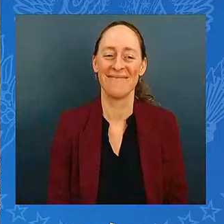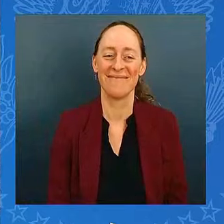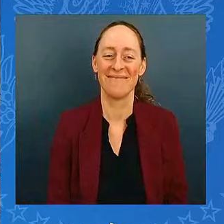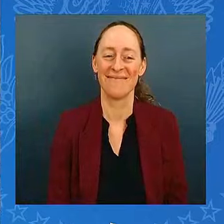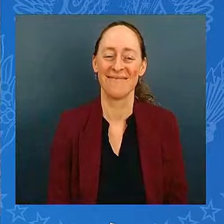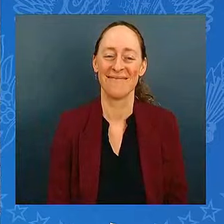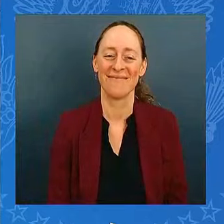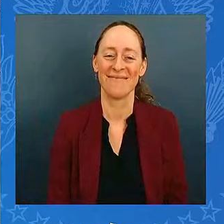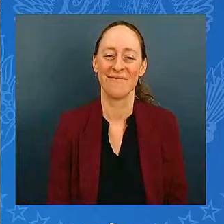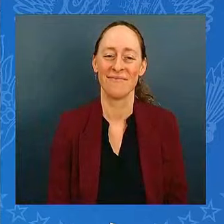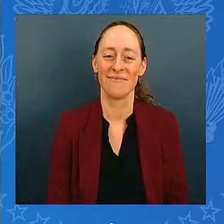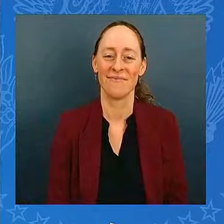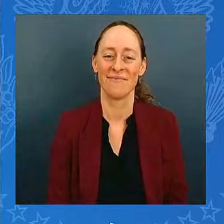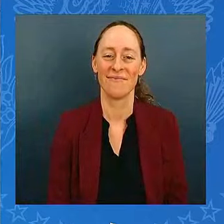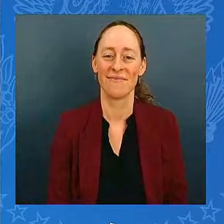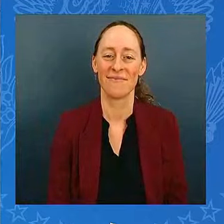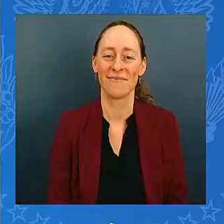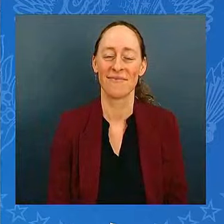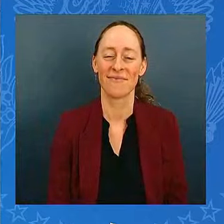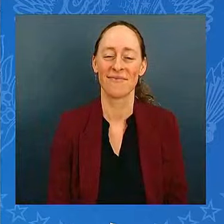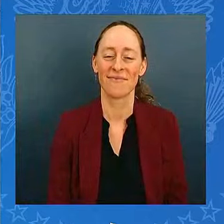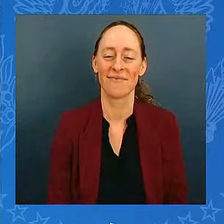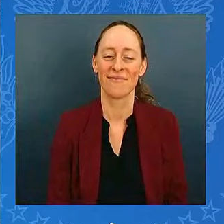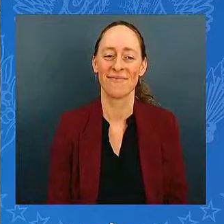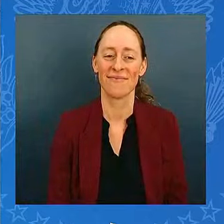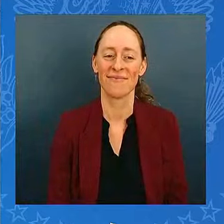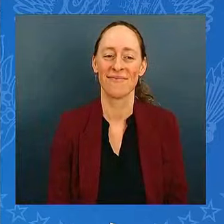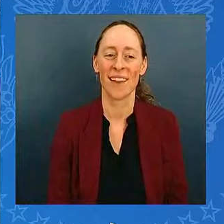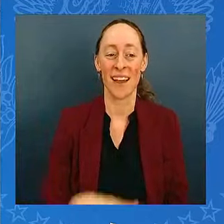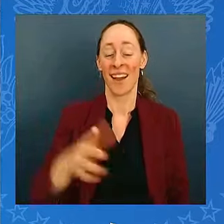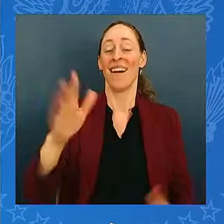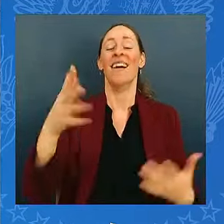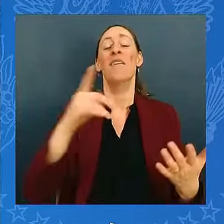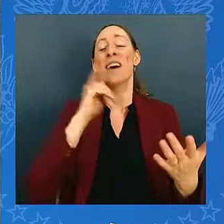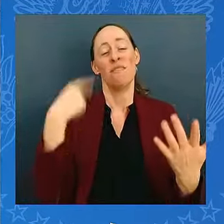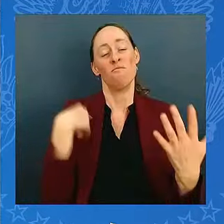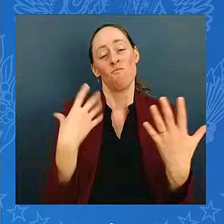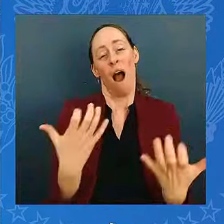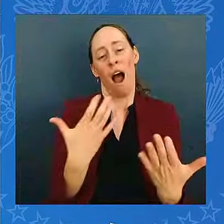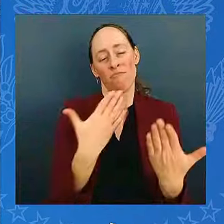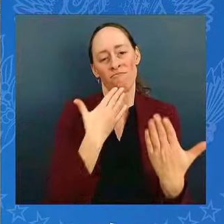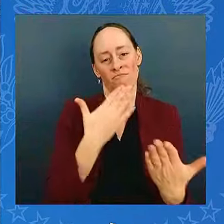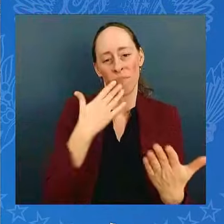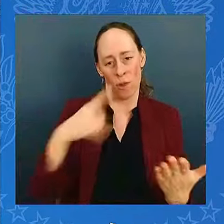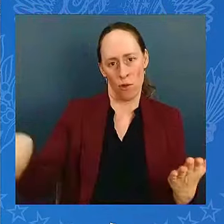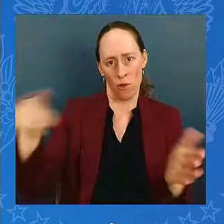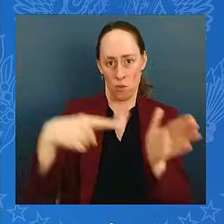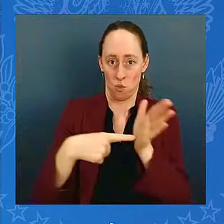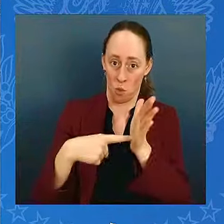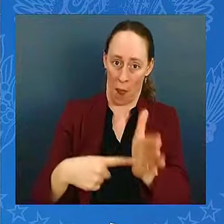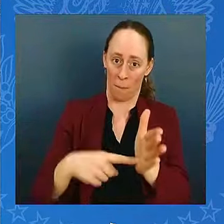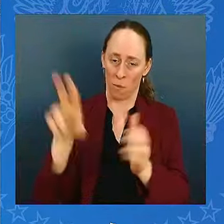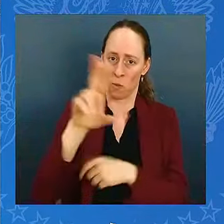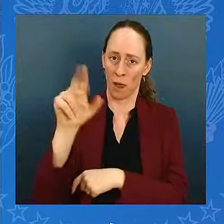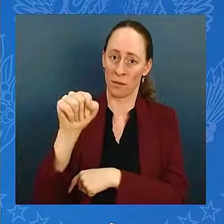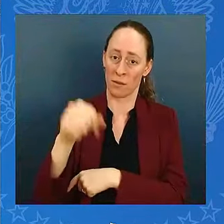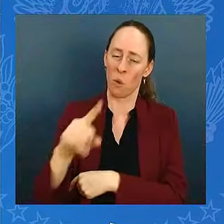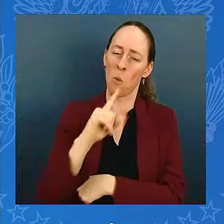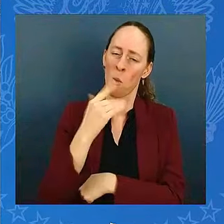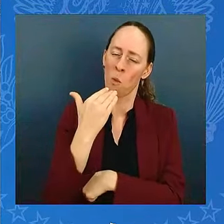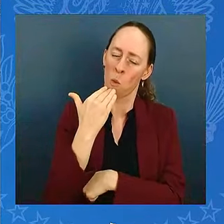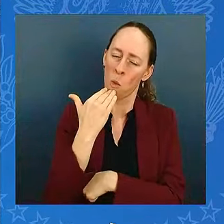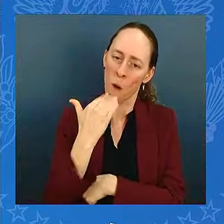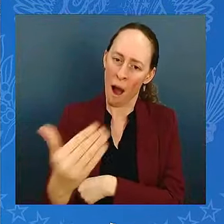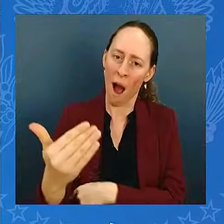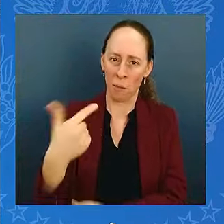Let me close by thanking you all. You represent our nation with such dignity. You inspire all of us, and you really do. You're an inspiration.